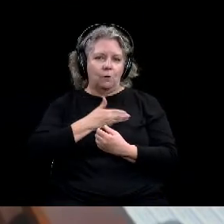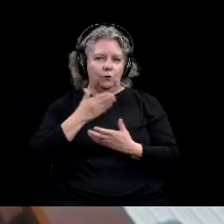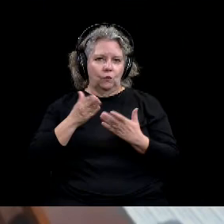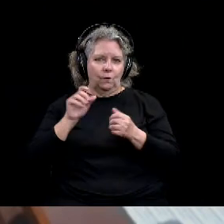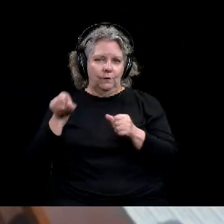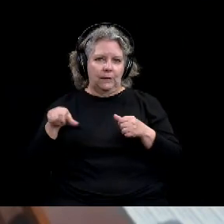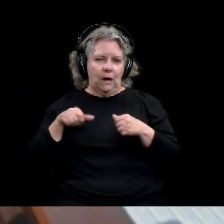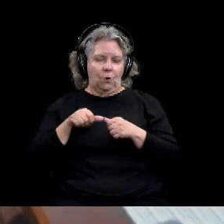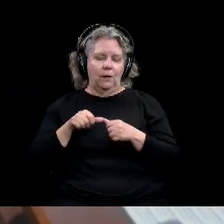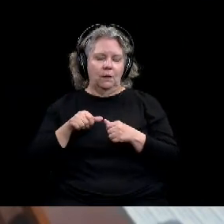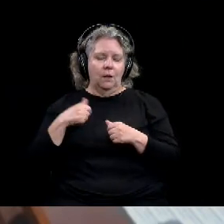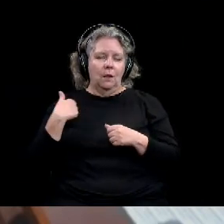folks that we reach out